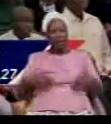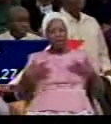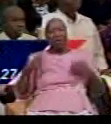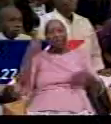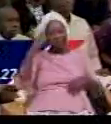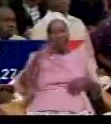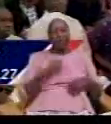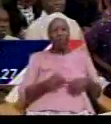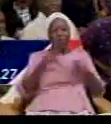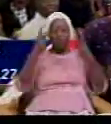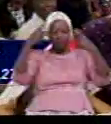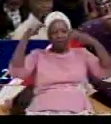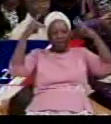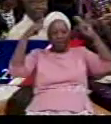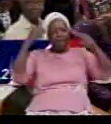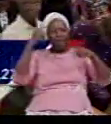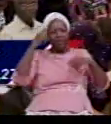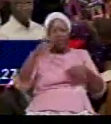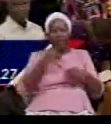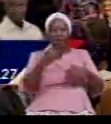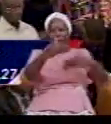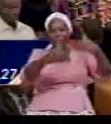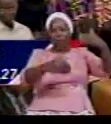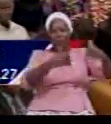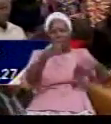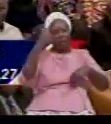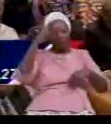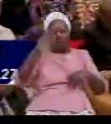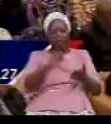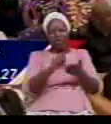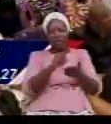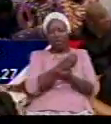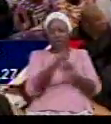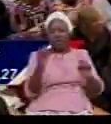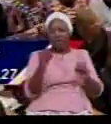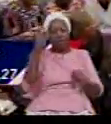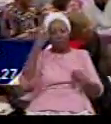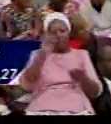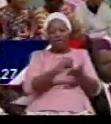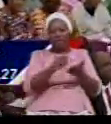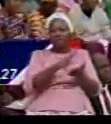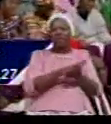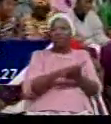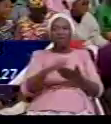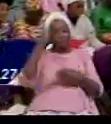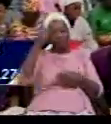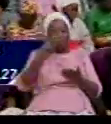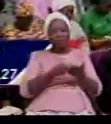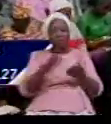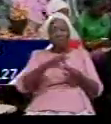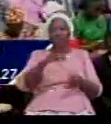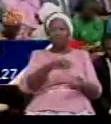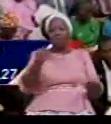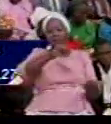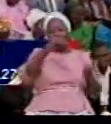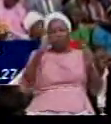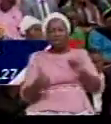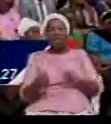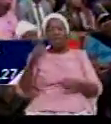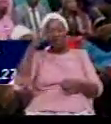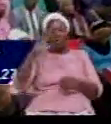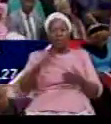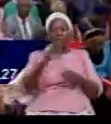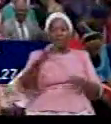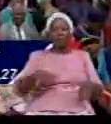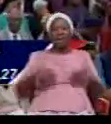your prosperity, for your progress, for your salvation, for your sanctification, for Holy Ghost baptism, for spiritual life,